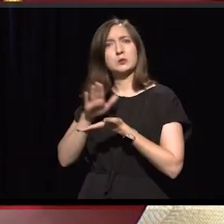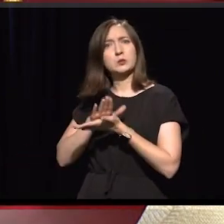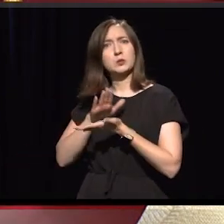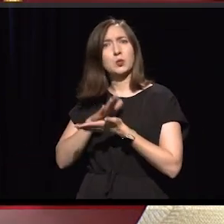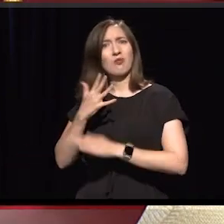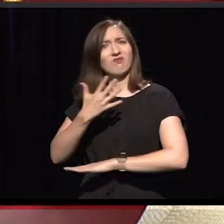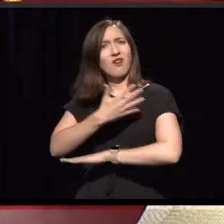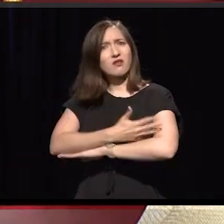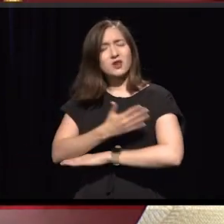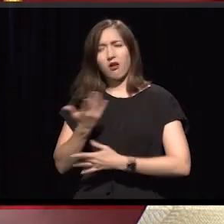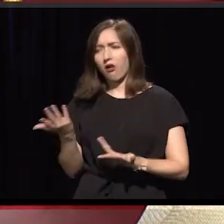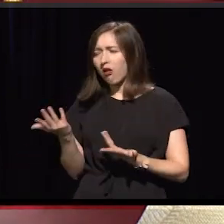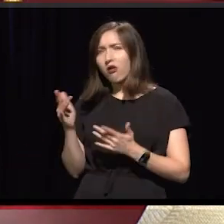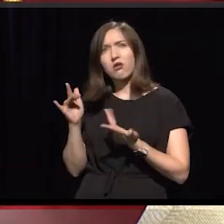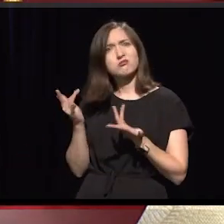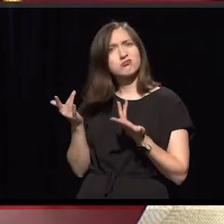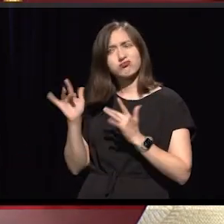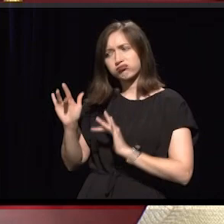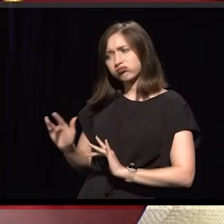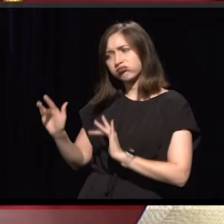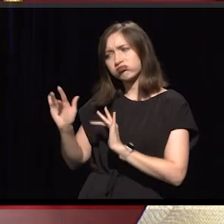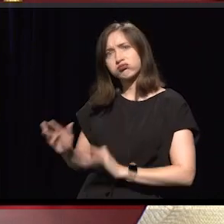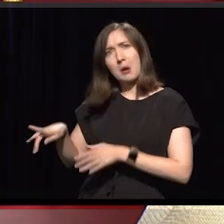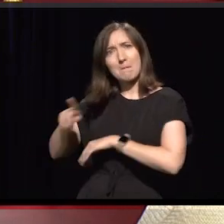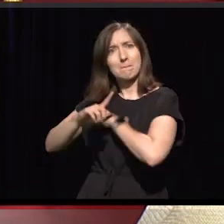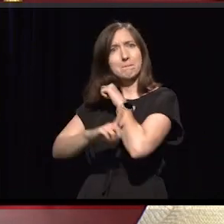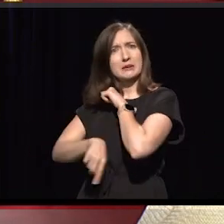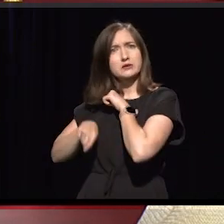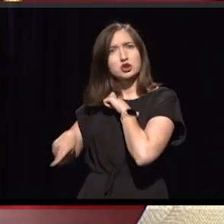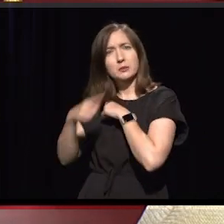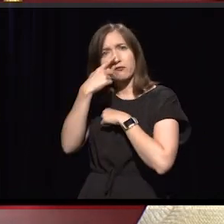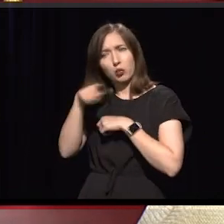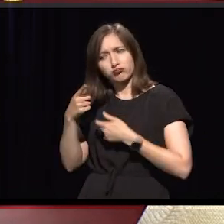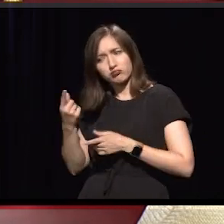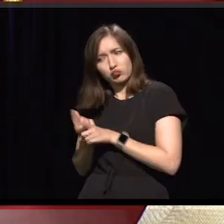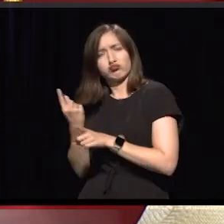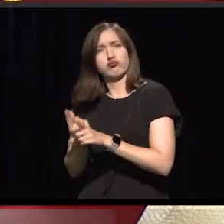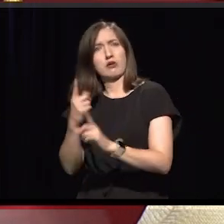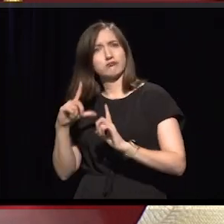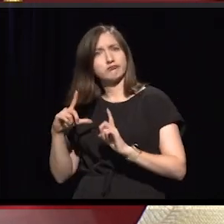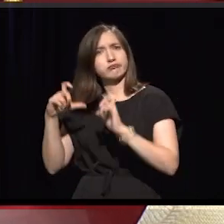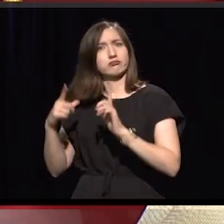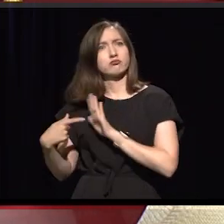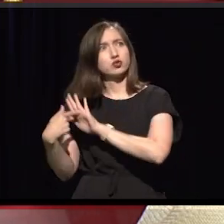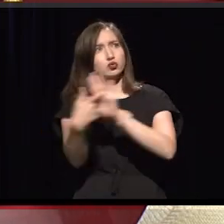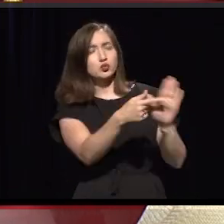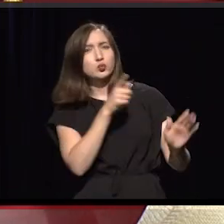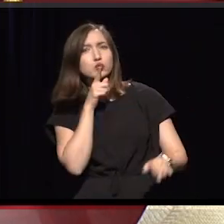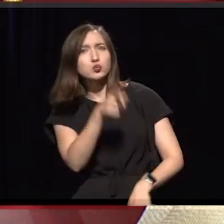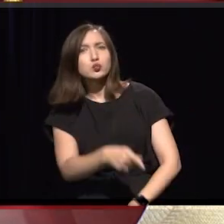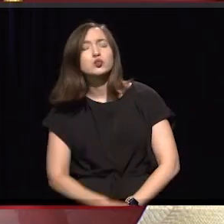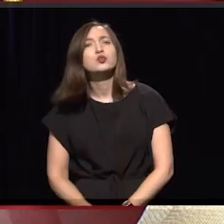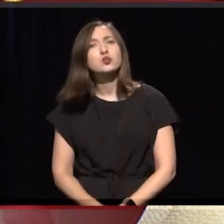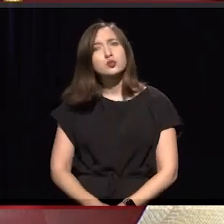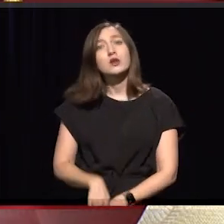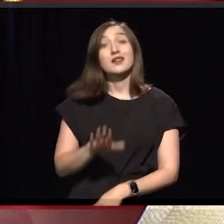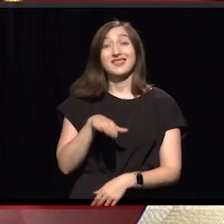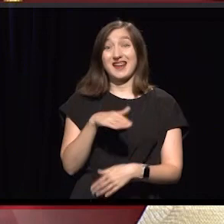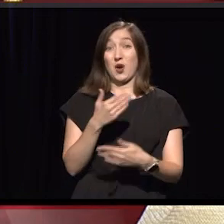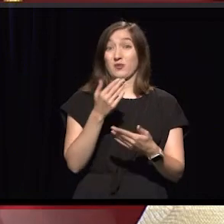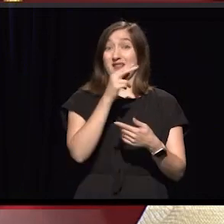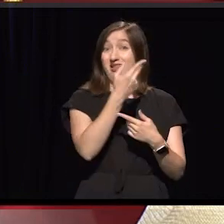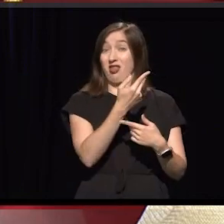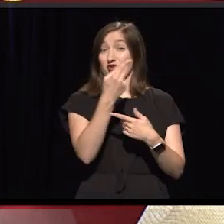very careful as we open them up. The Texas Health and Human Services put out a new directive where you'll be